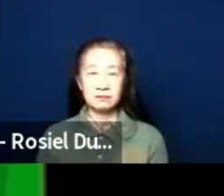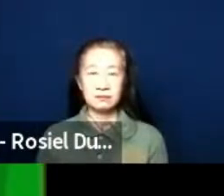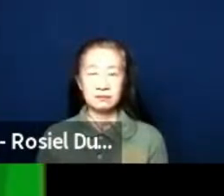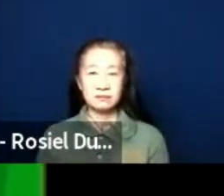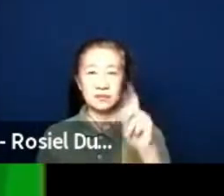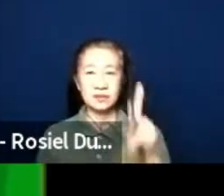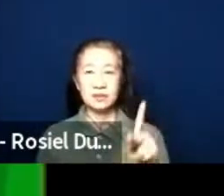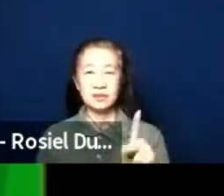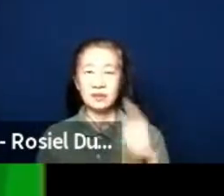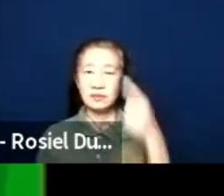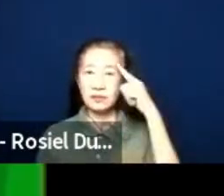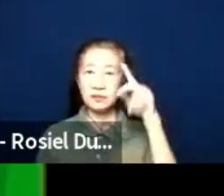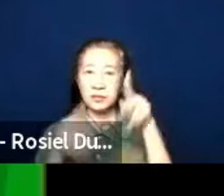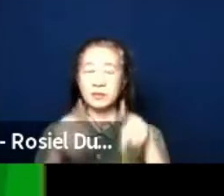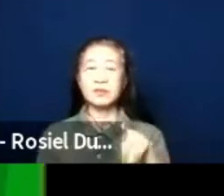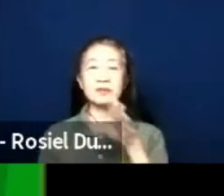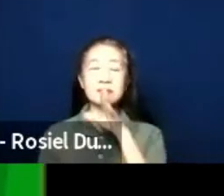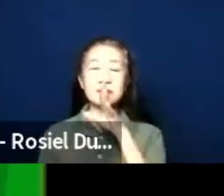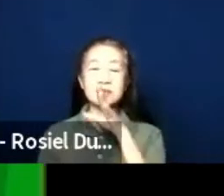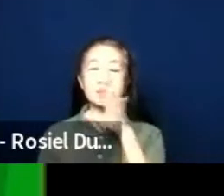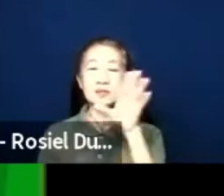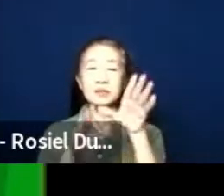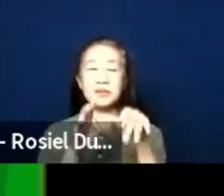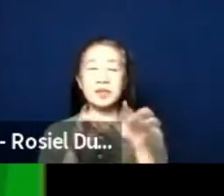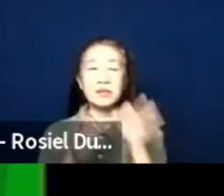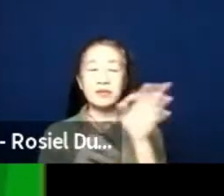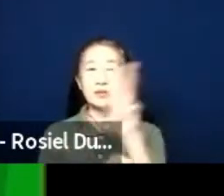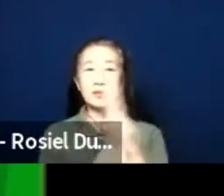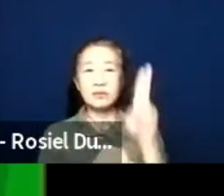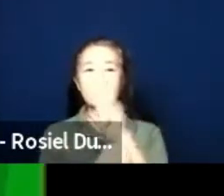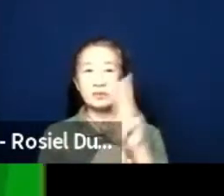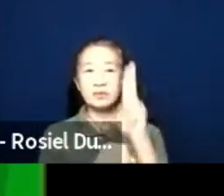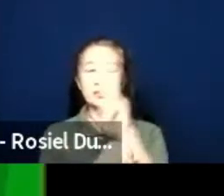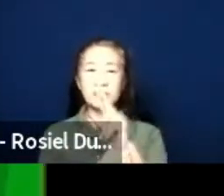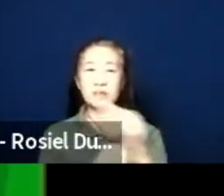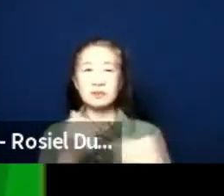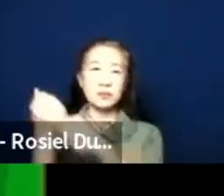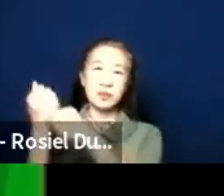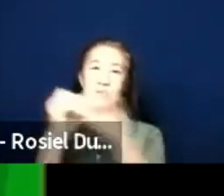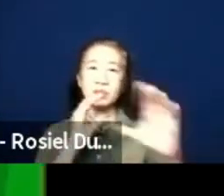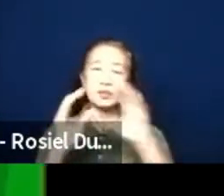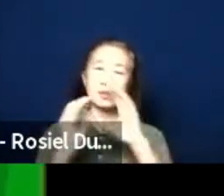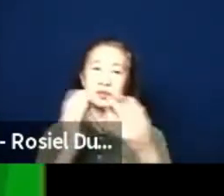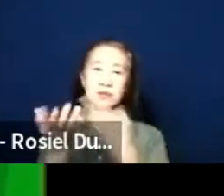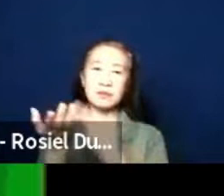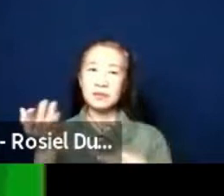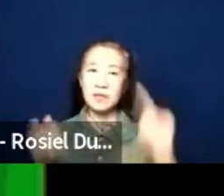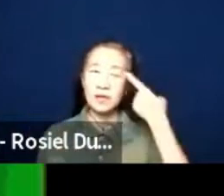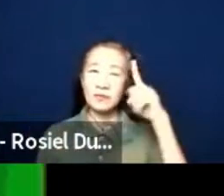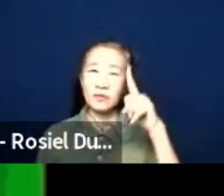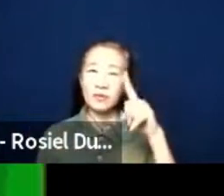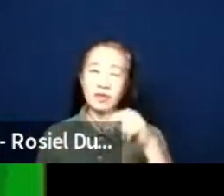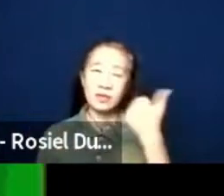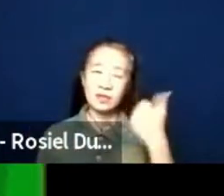Okay, tips for people with speech disability. If you use an augmentative communication device or